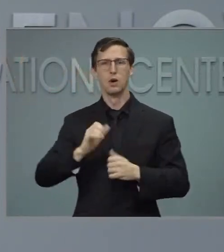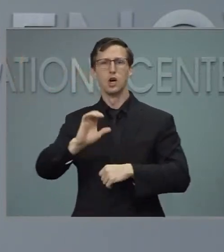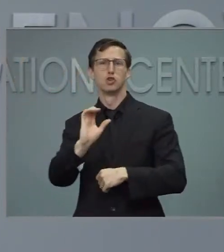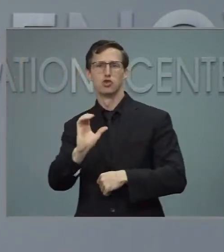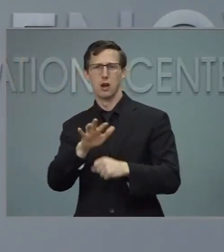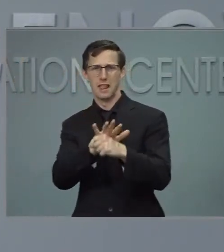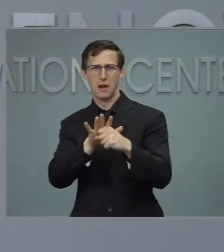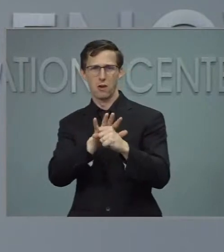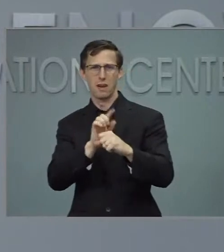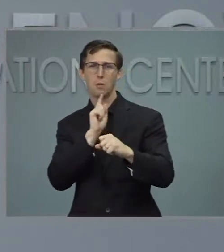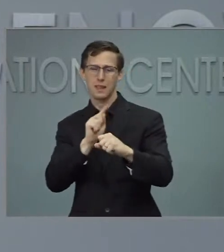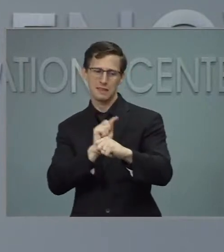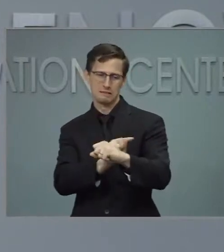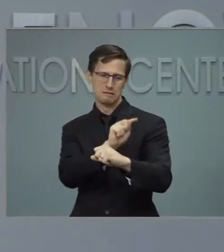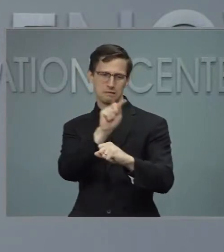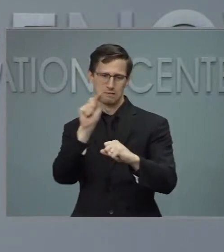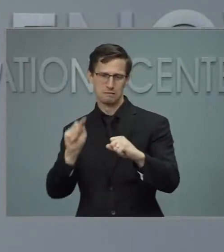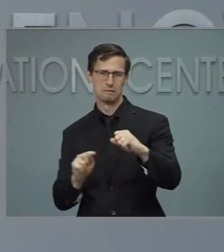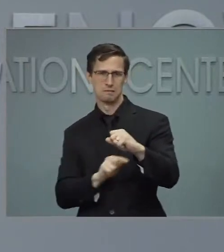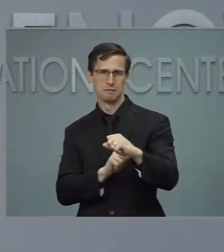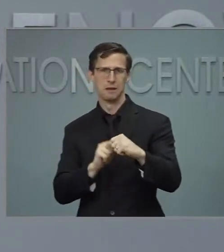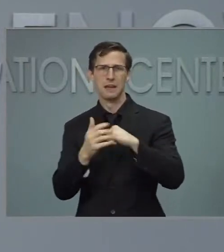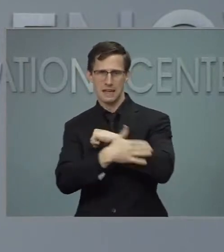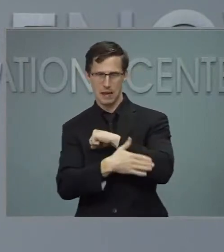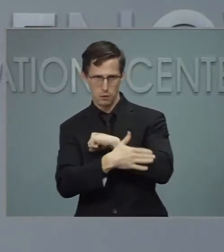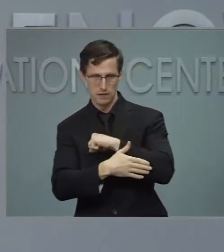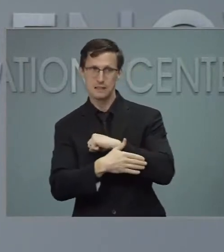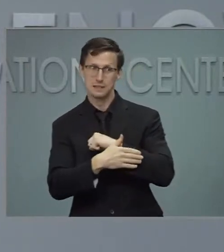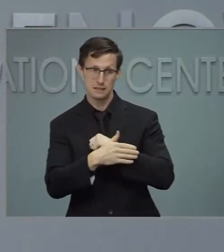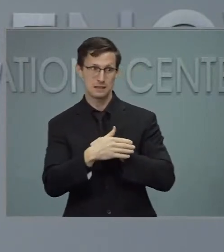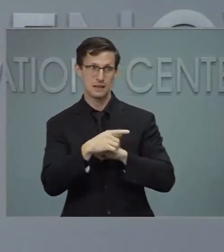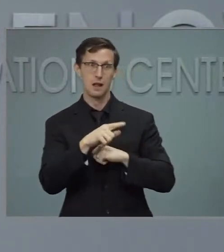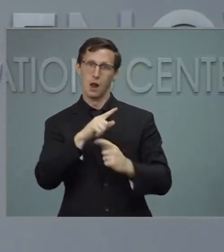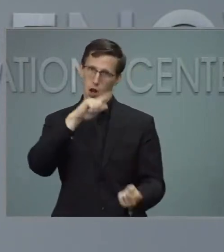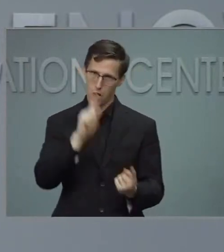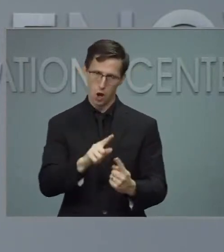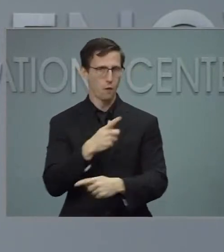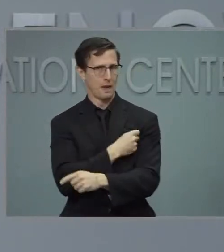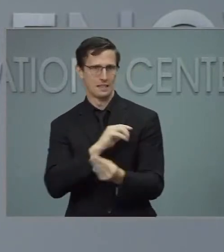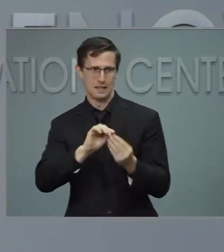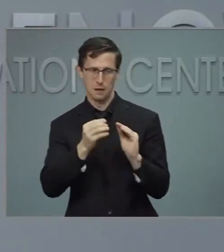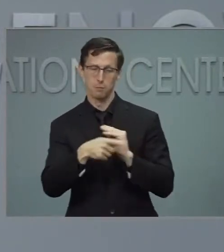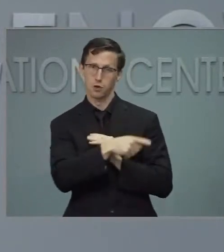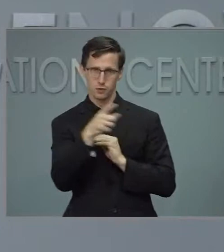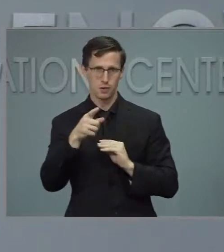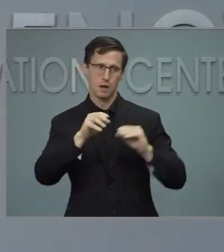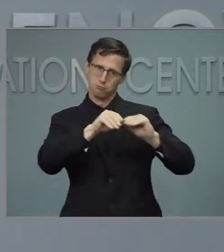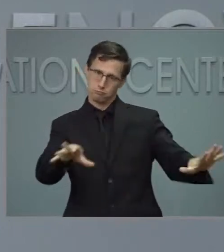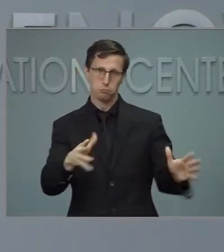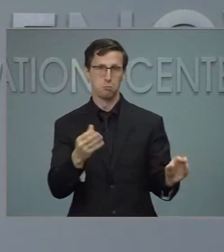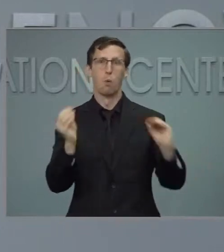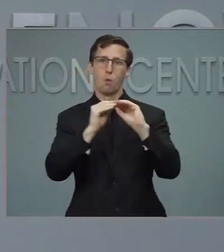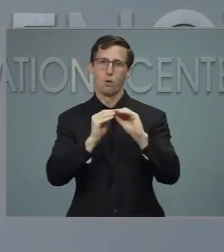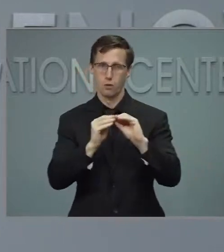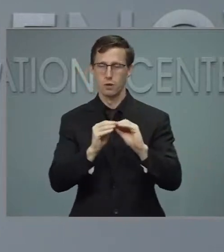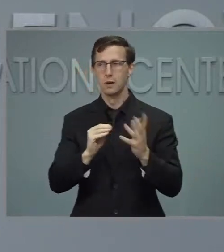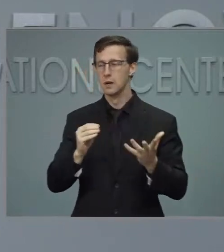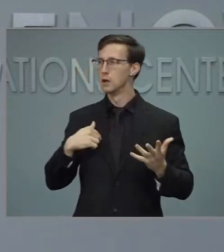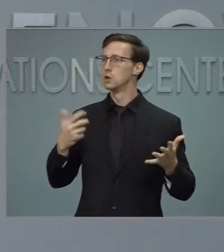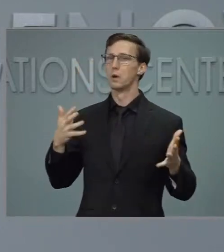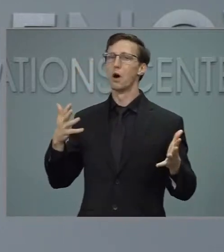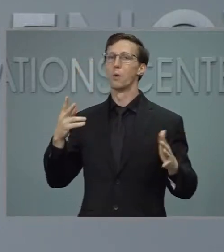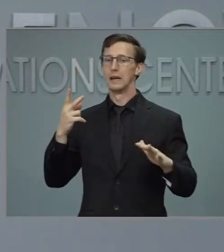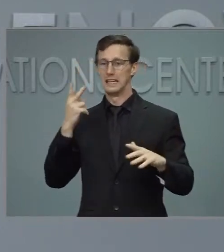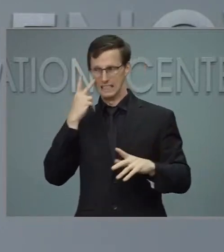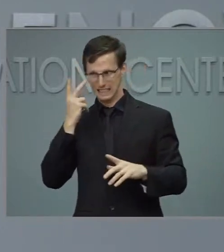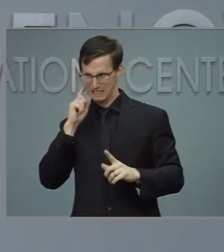counties from Charlotte. So we are pre-positioning resources knowing that this virus is going to track to where there are